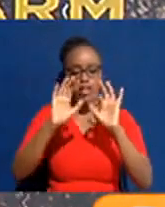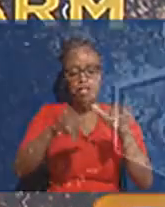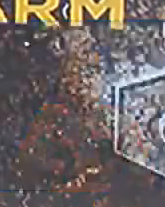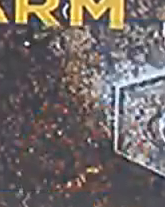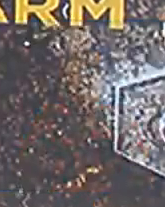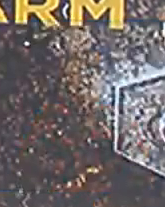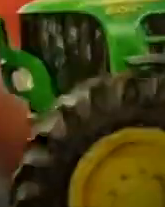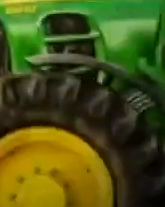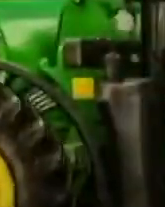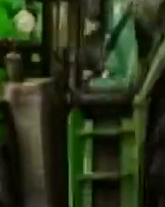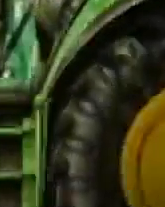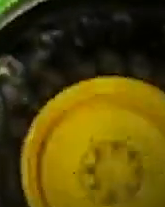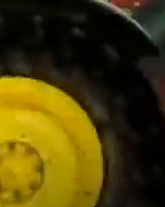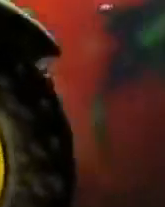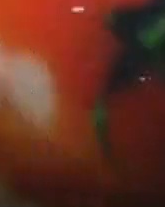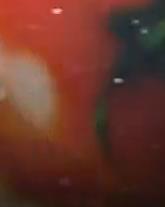Farm.